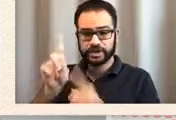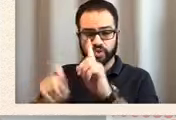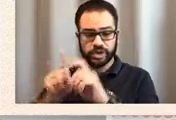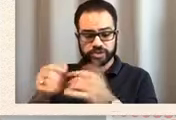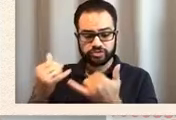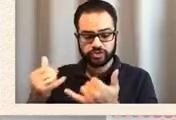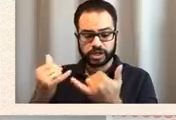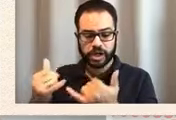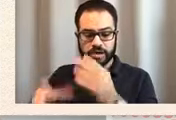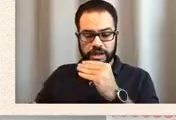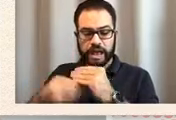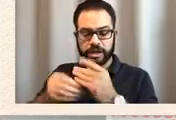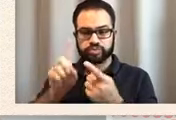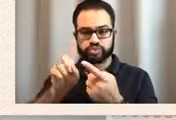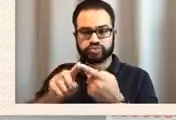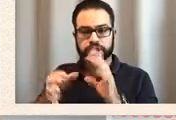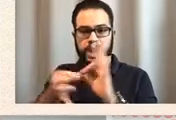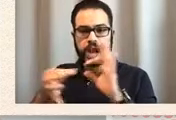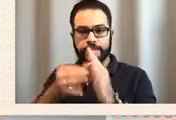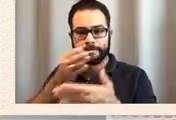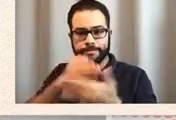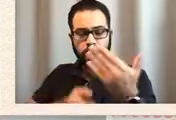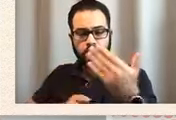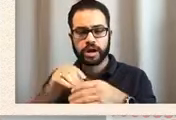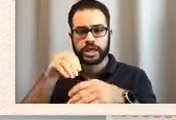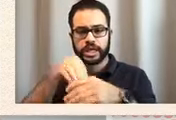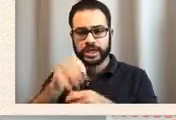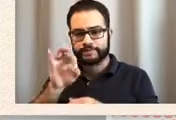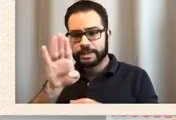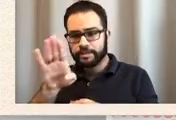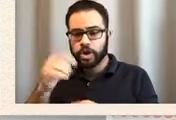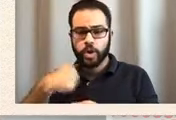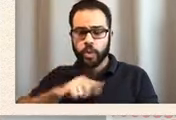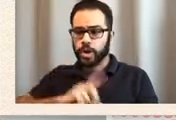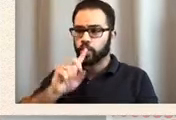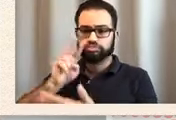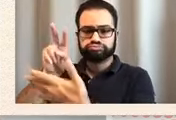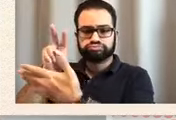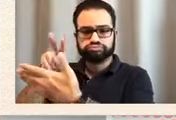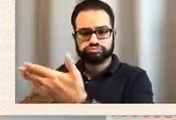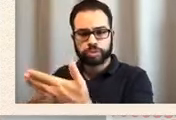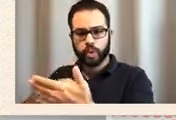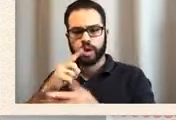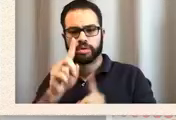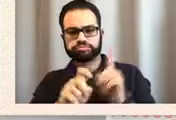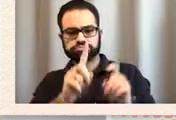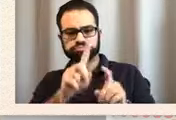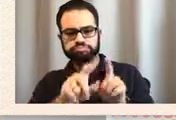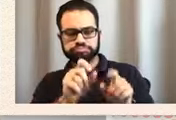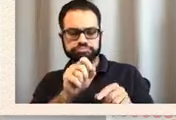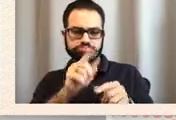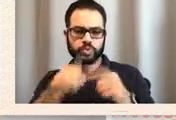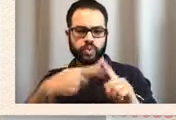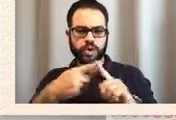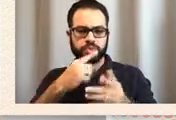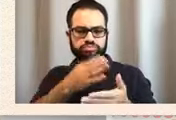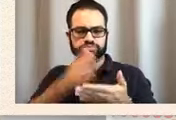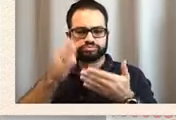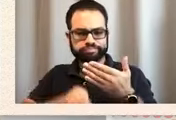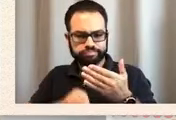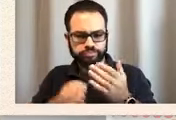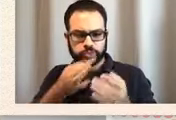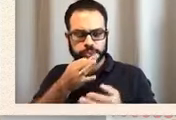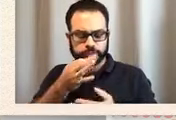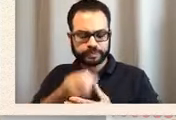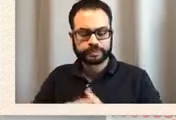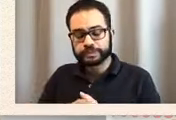on Facebook, and we will see those, and we will ask John those questions as we get toward the end of the hour. So without any further